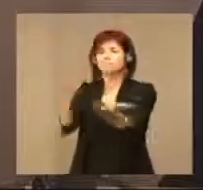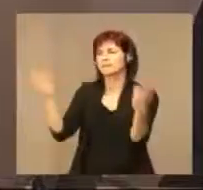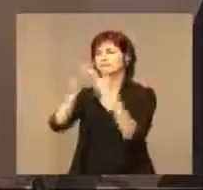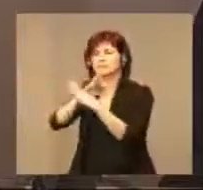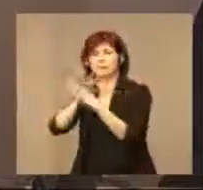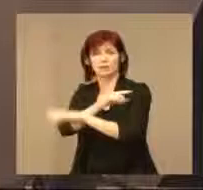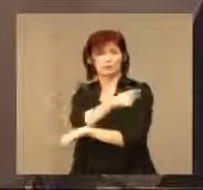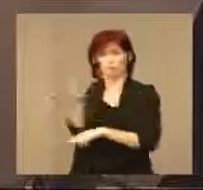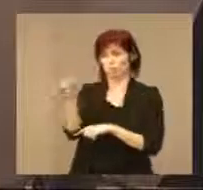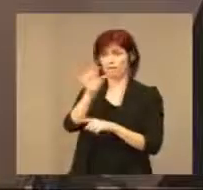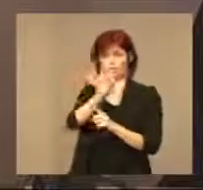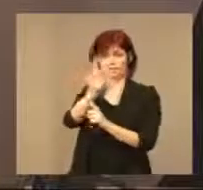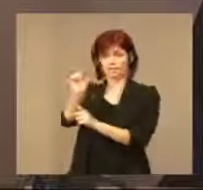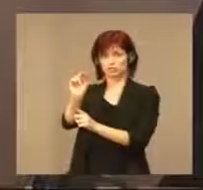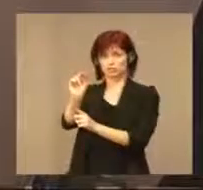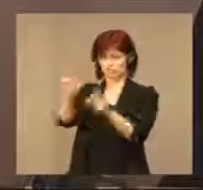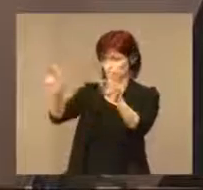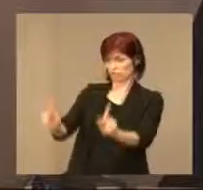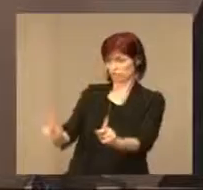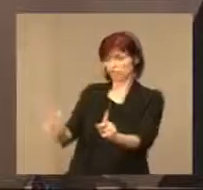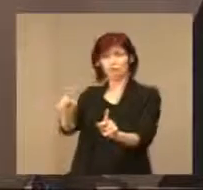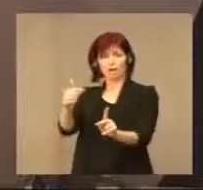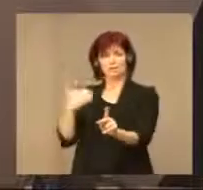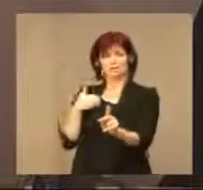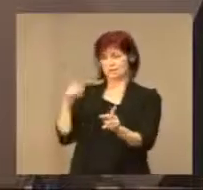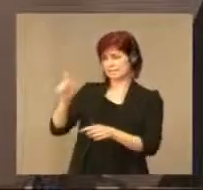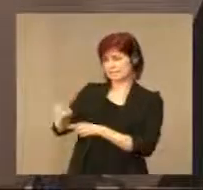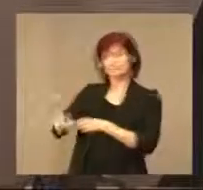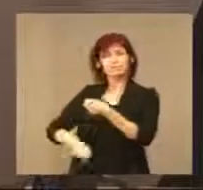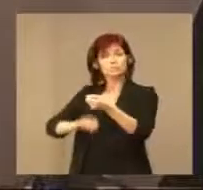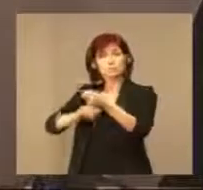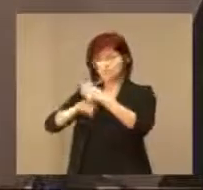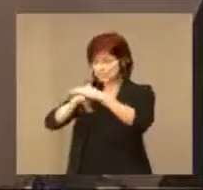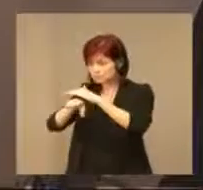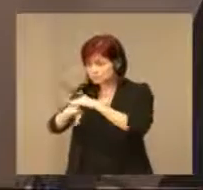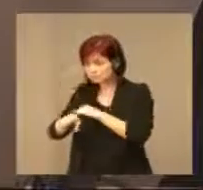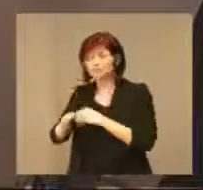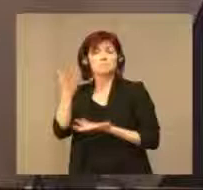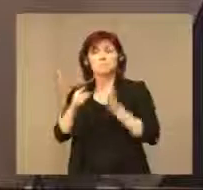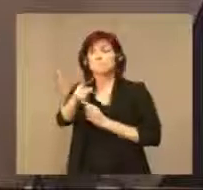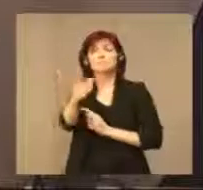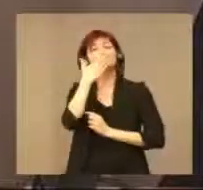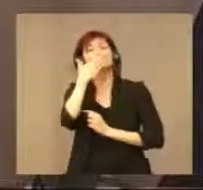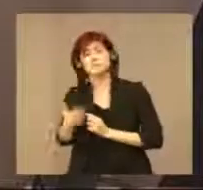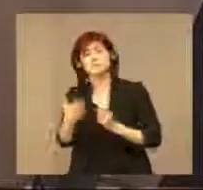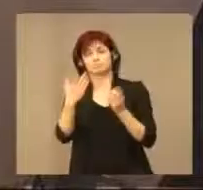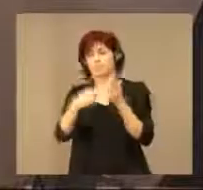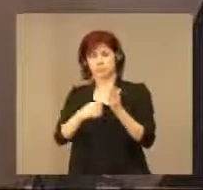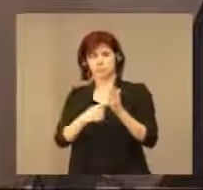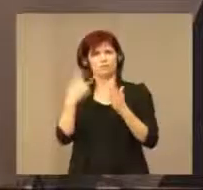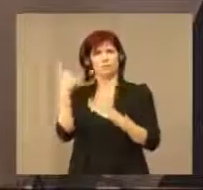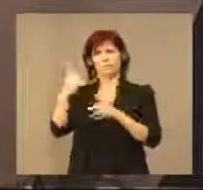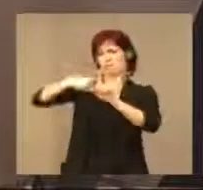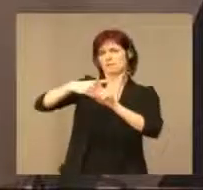Nation person with accessibility needs or have positive examples to share? Are you a First Nation person with a